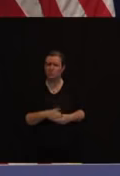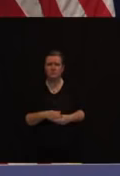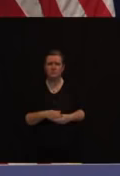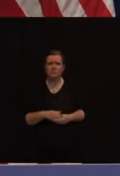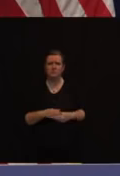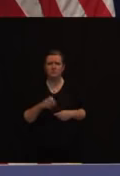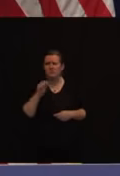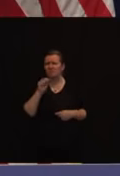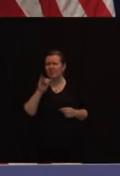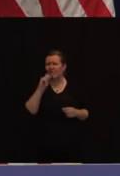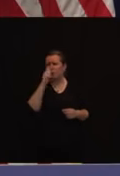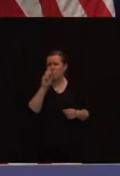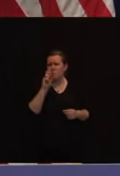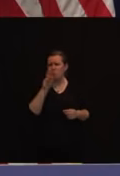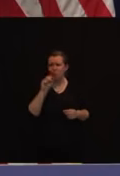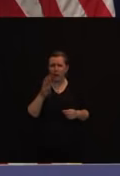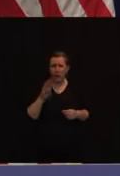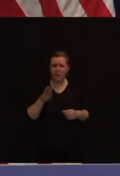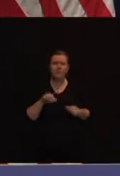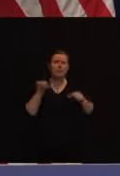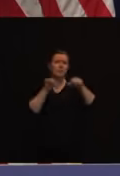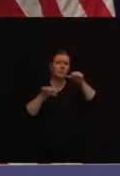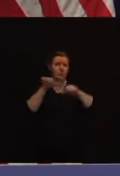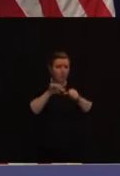reagents on hand to use them?